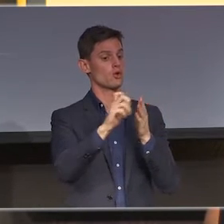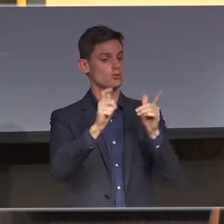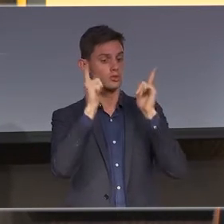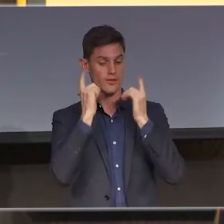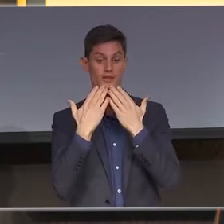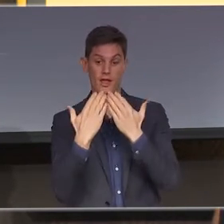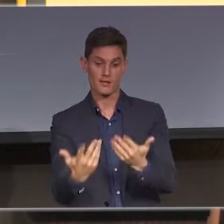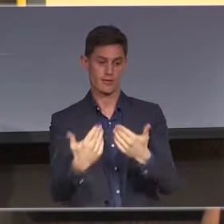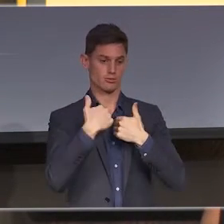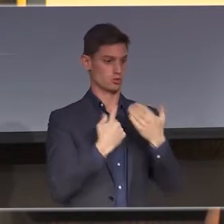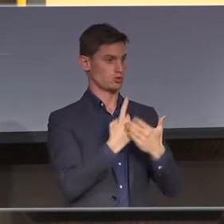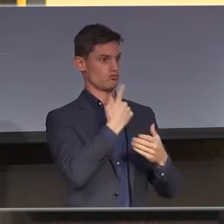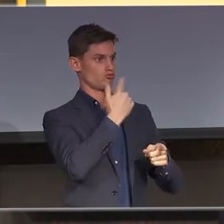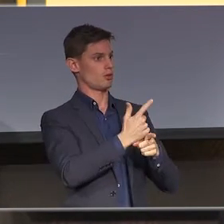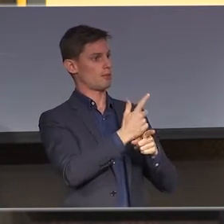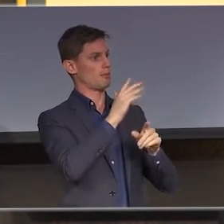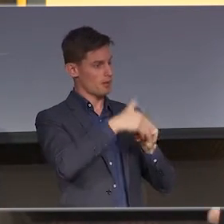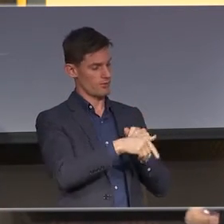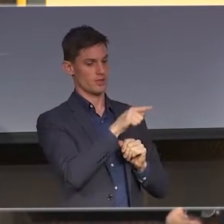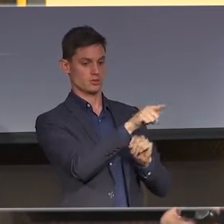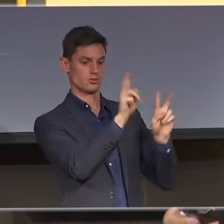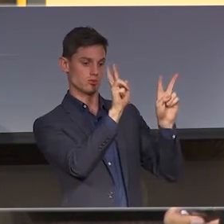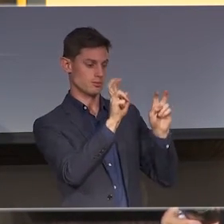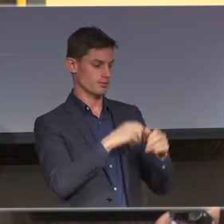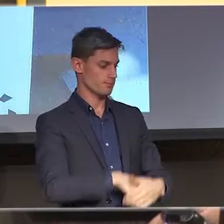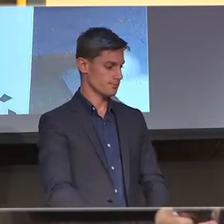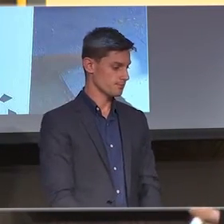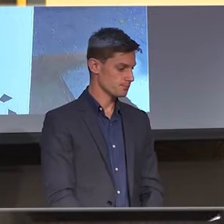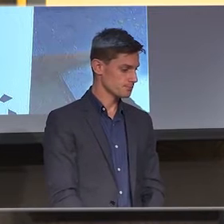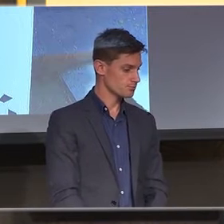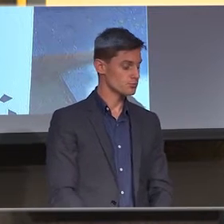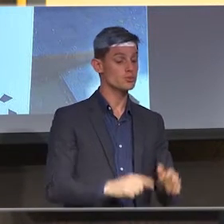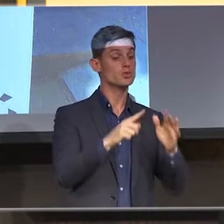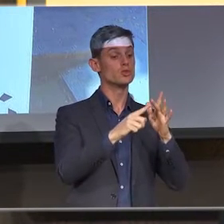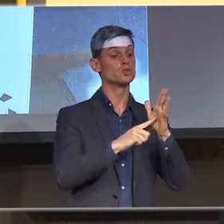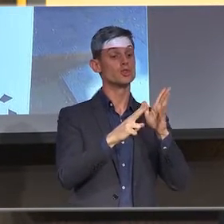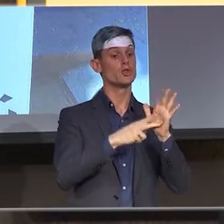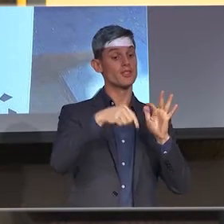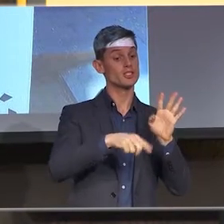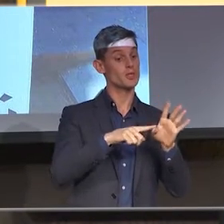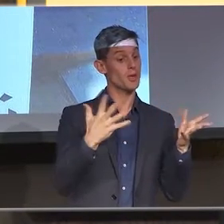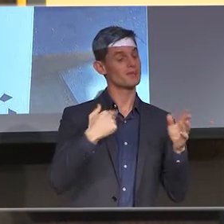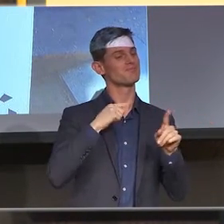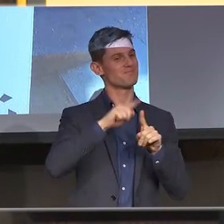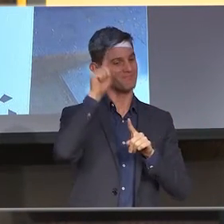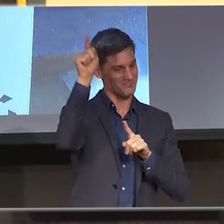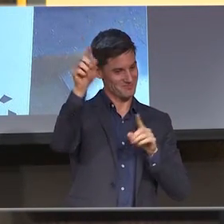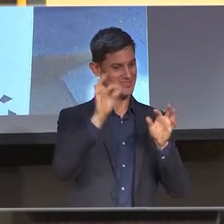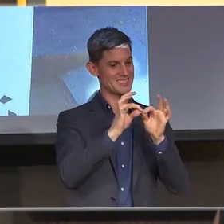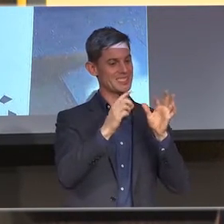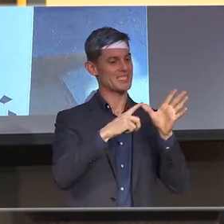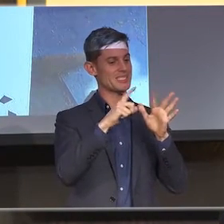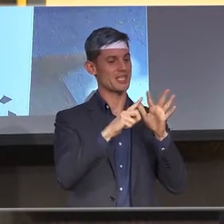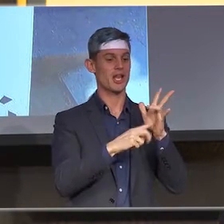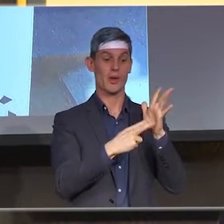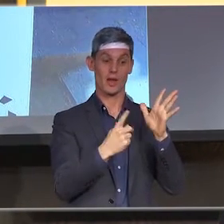for the opportunity to be here today. Now, in June this year, I was in Barcelona during the lead up to what